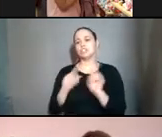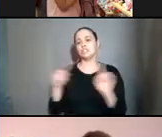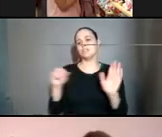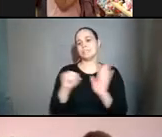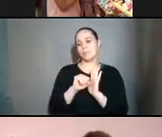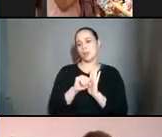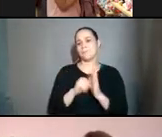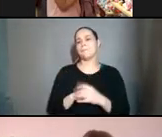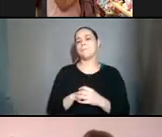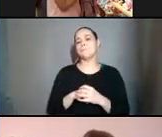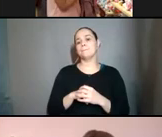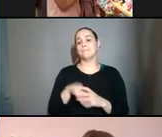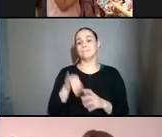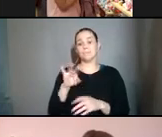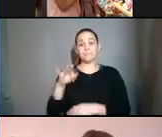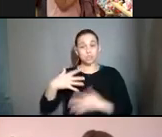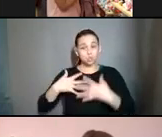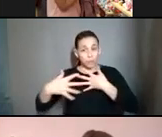child has a gray check mark,